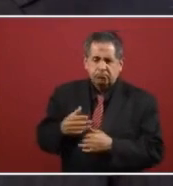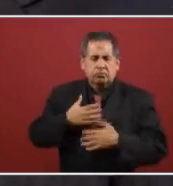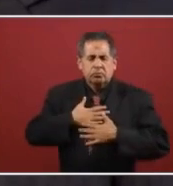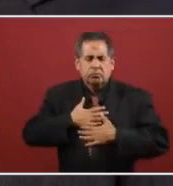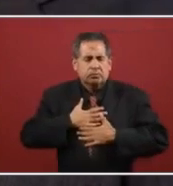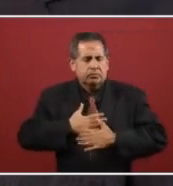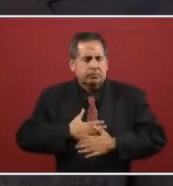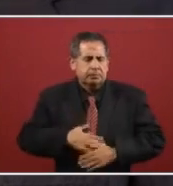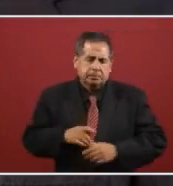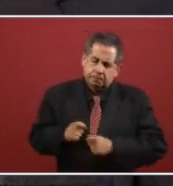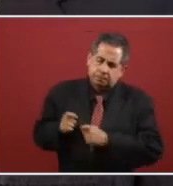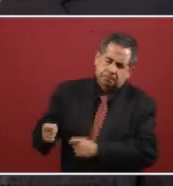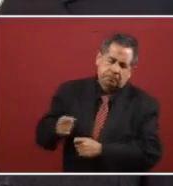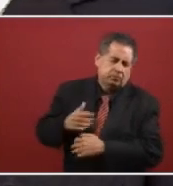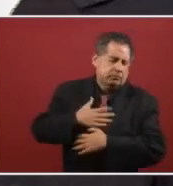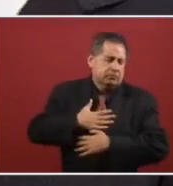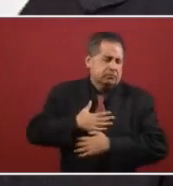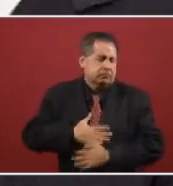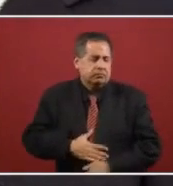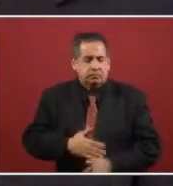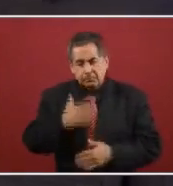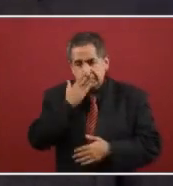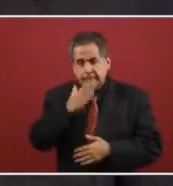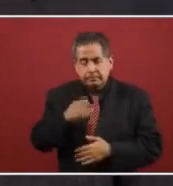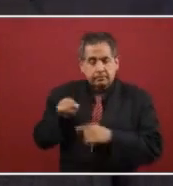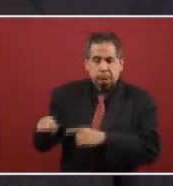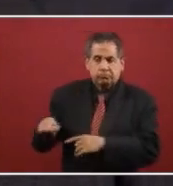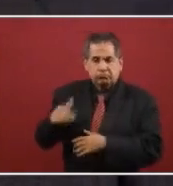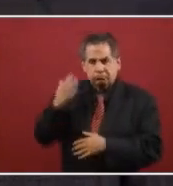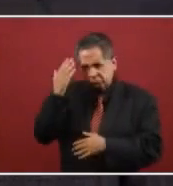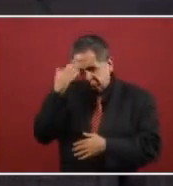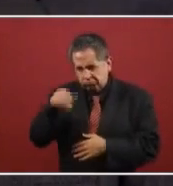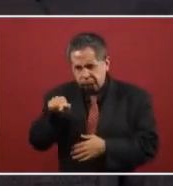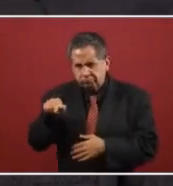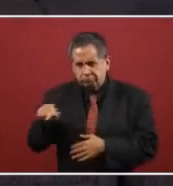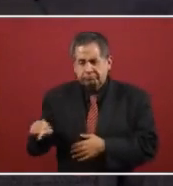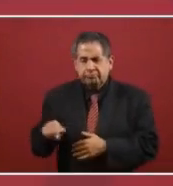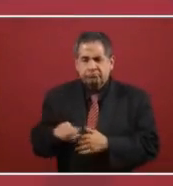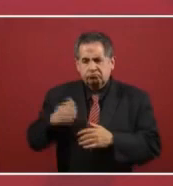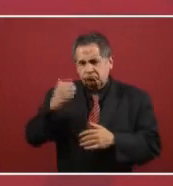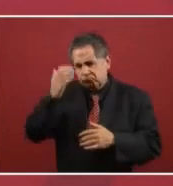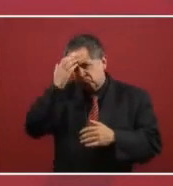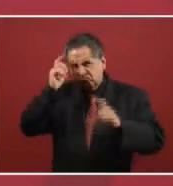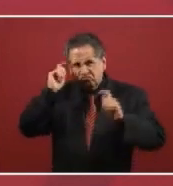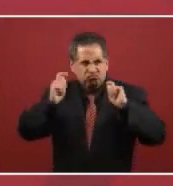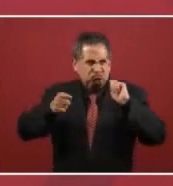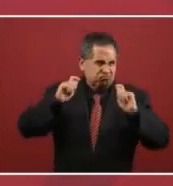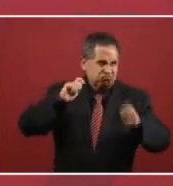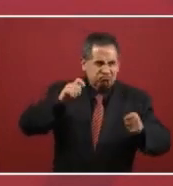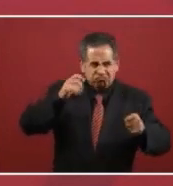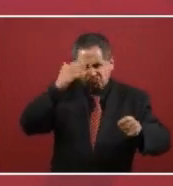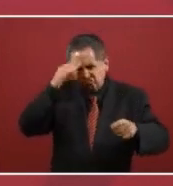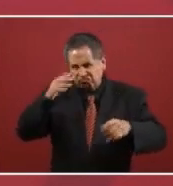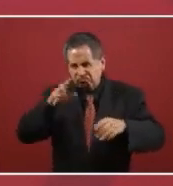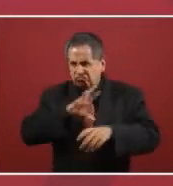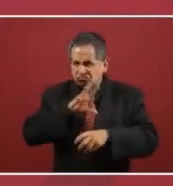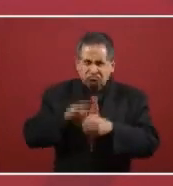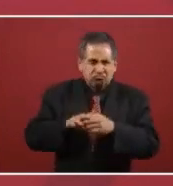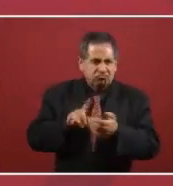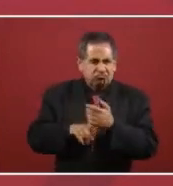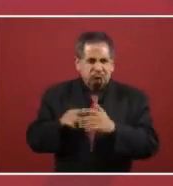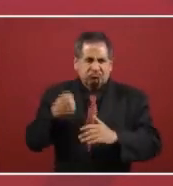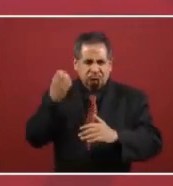me a lot, foreign relations. Su He helps me a lot with his knowledge capacidad, and his